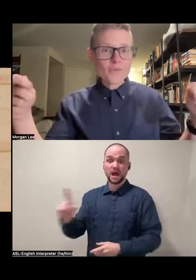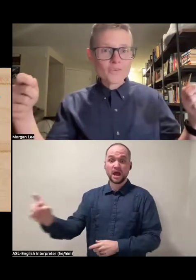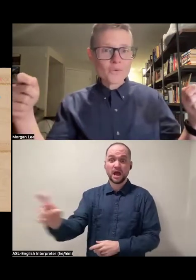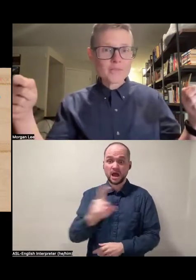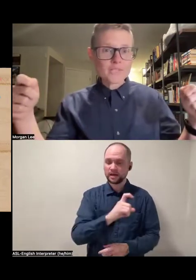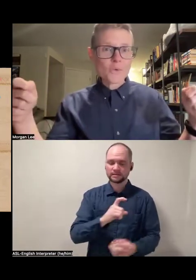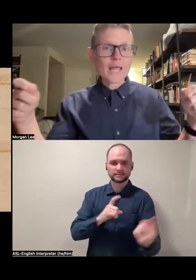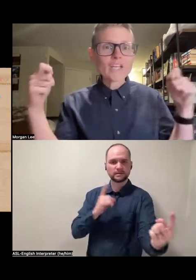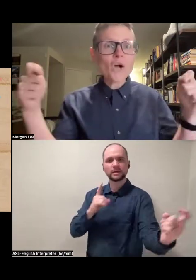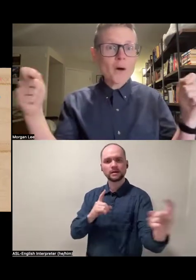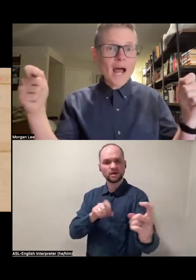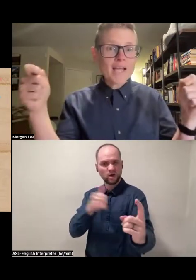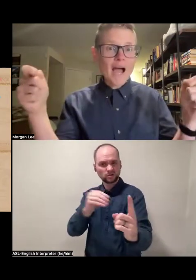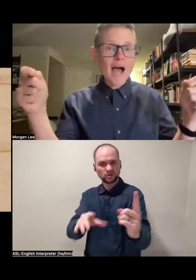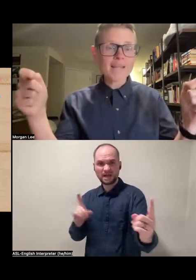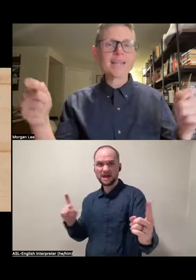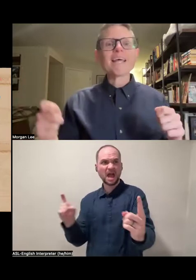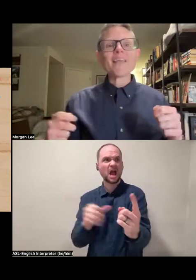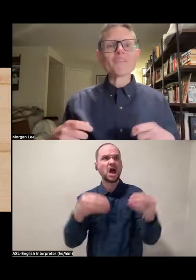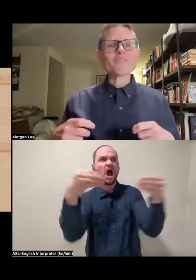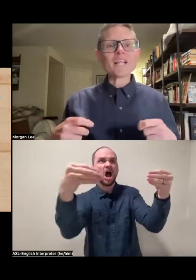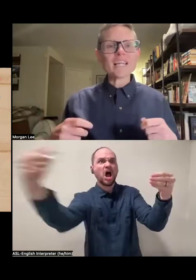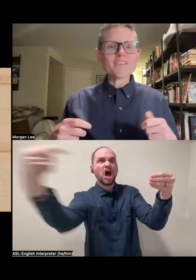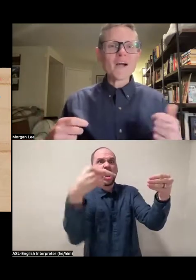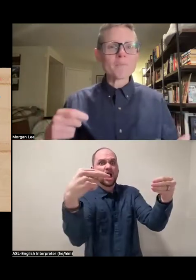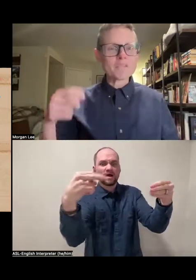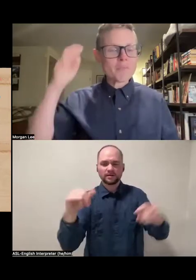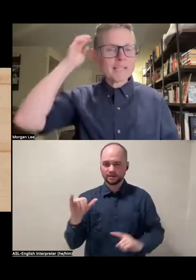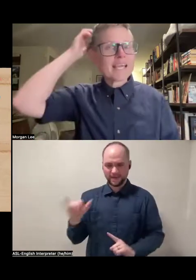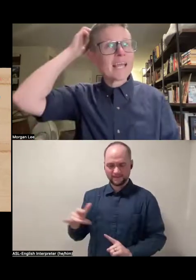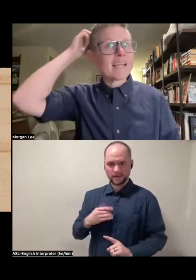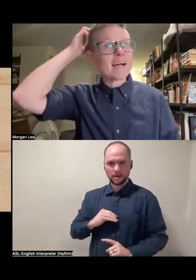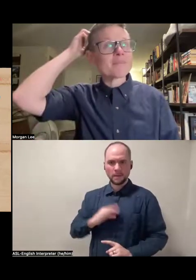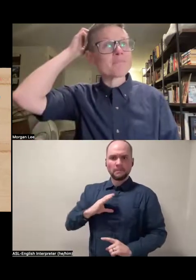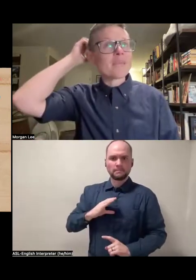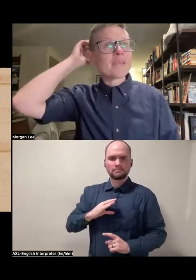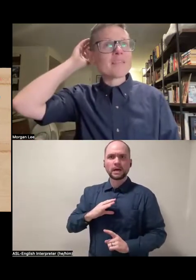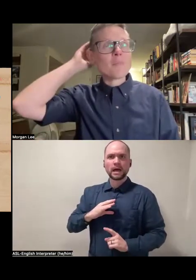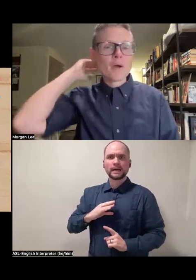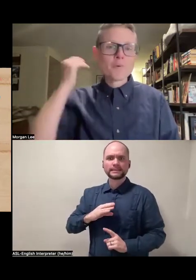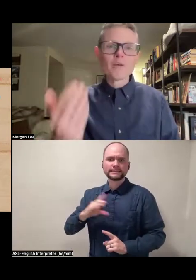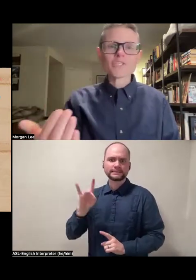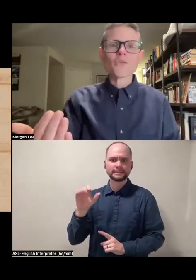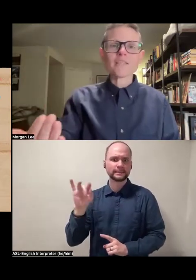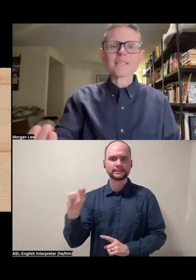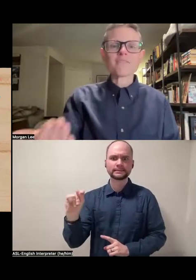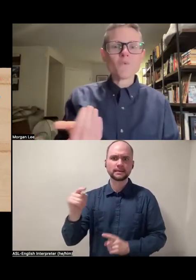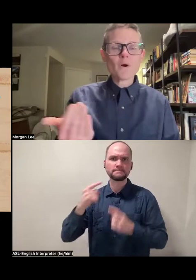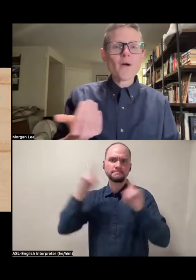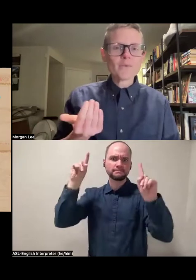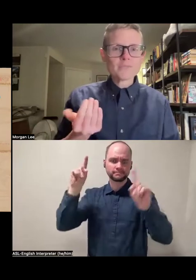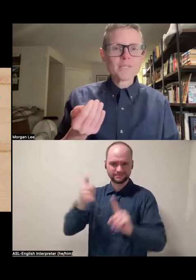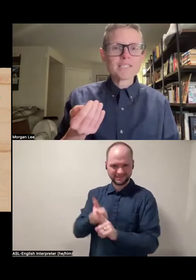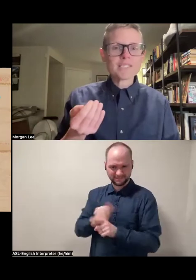showing another student in the school, like, look what I got, that feeling of accomplishment. And the paraprofessional that's in